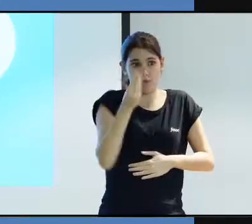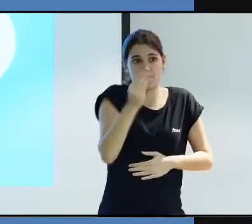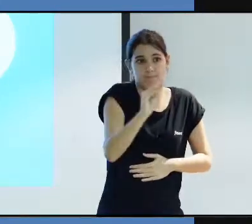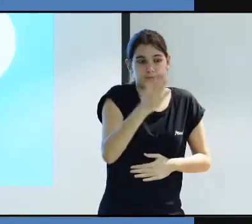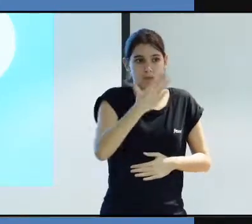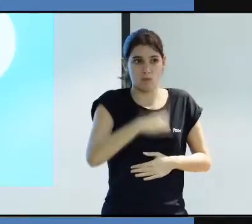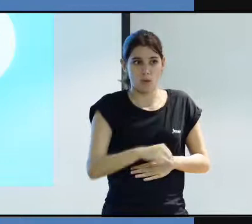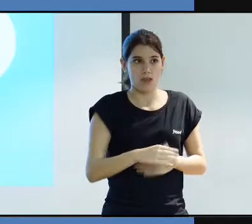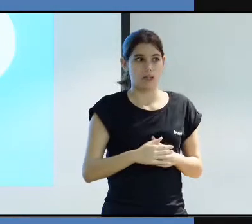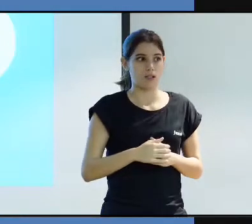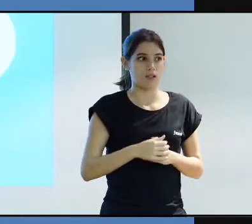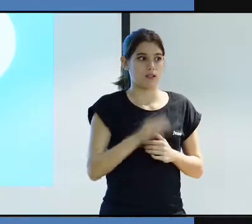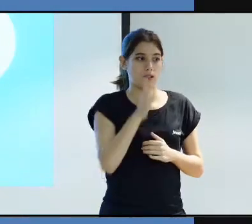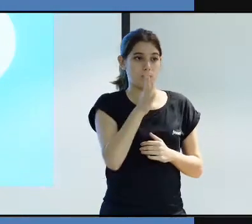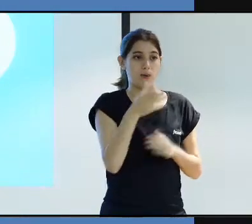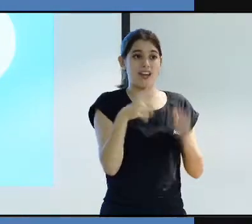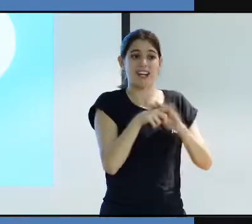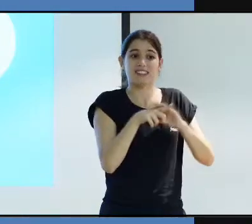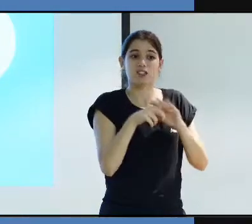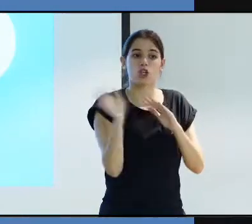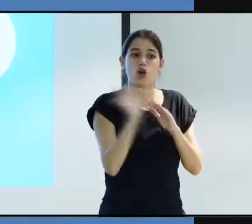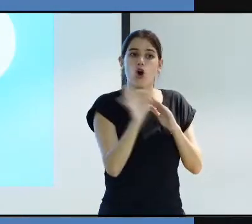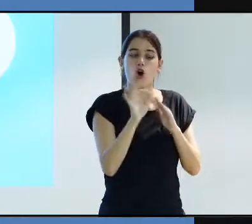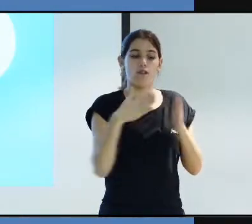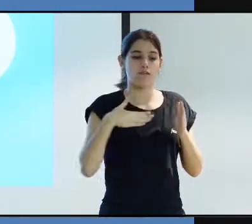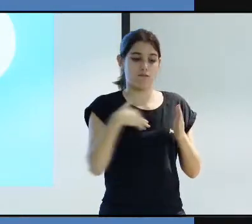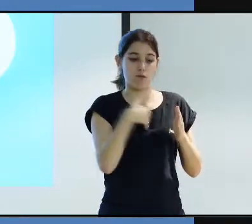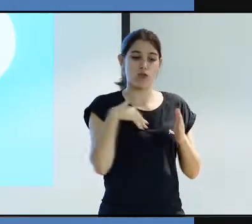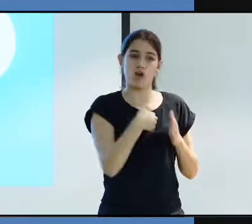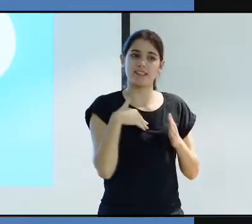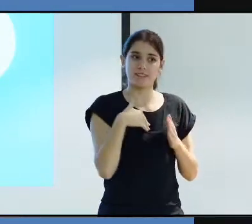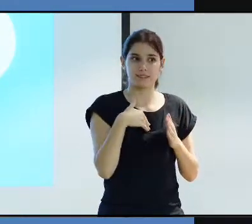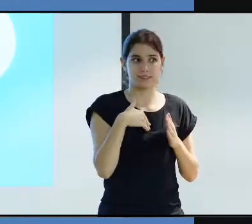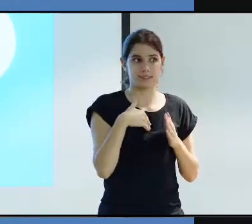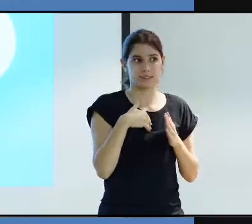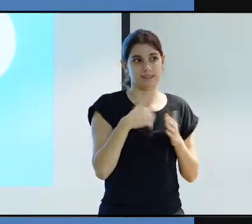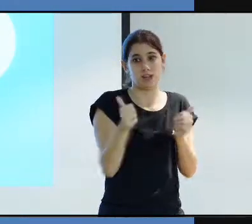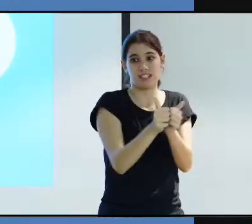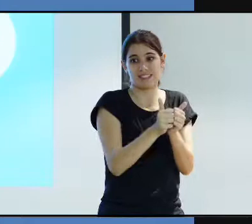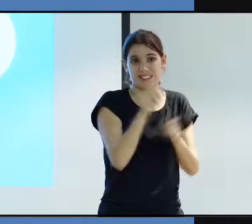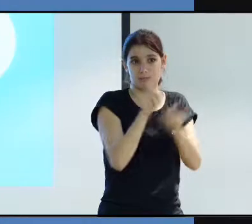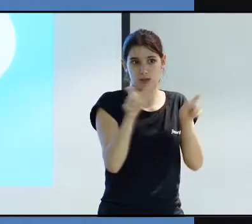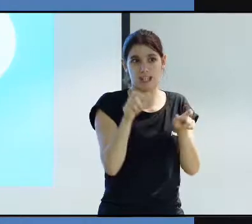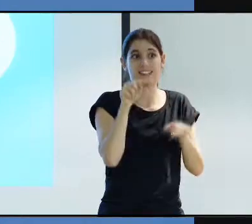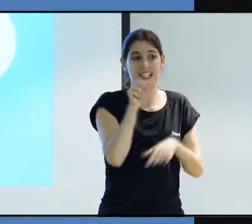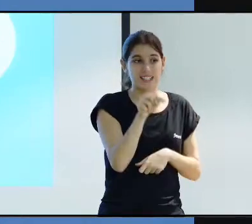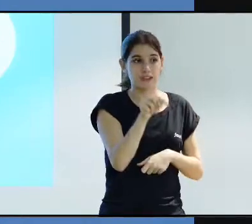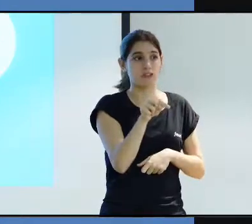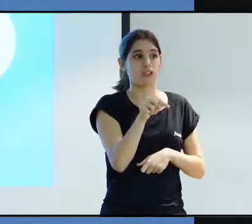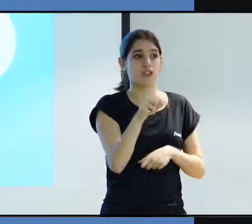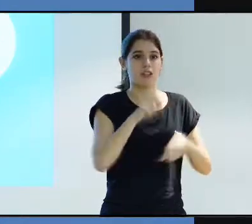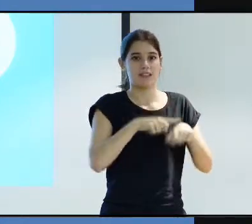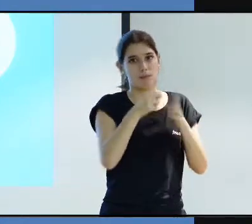field of personal assistance would be of use to a person with intellectual